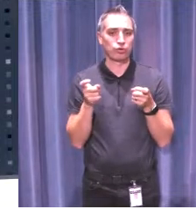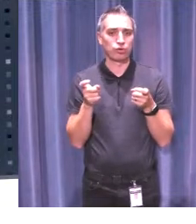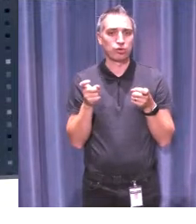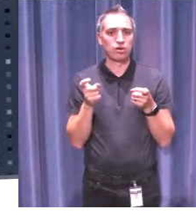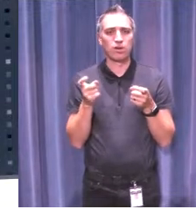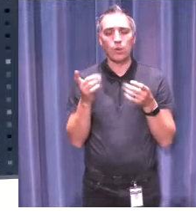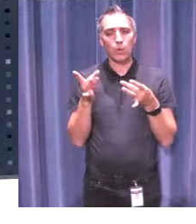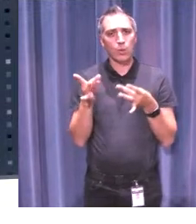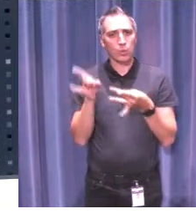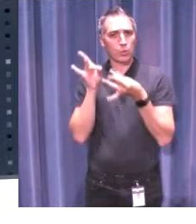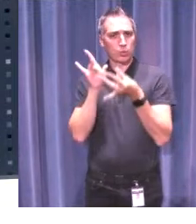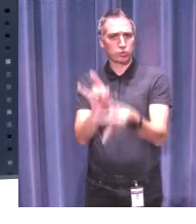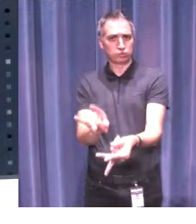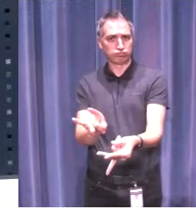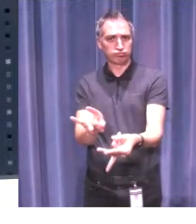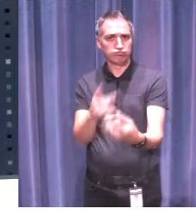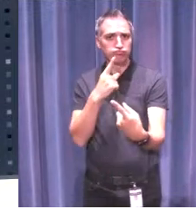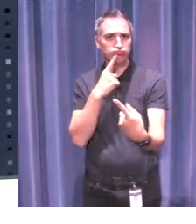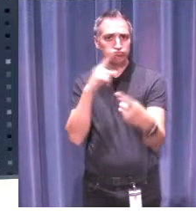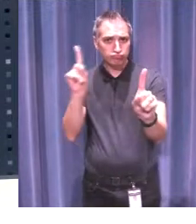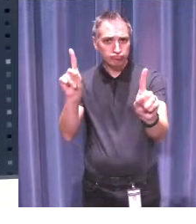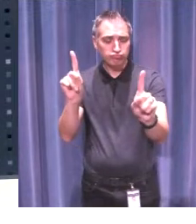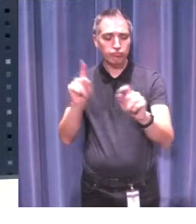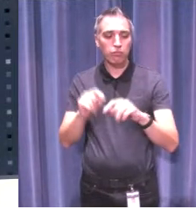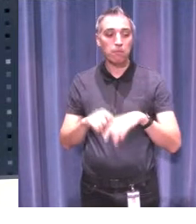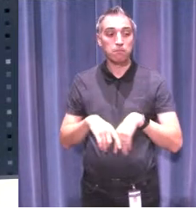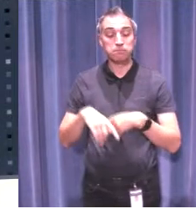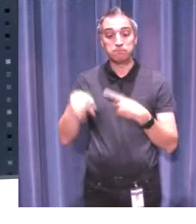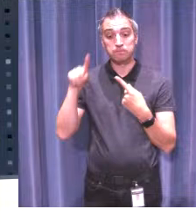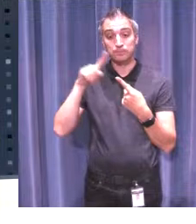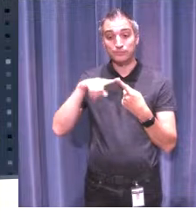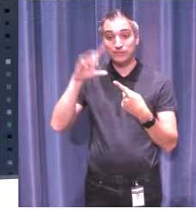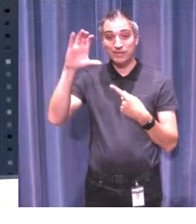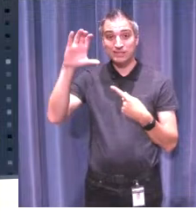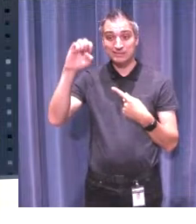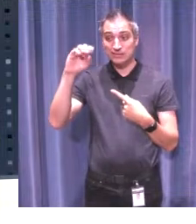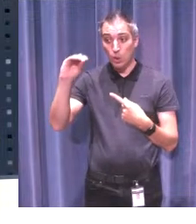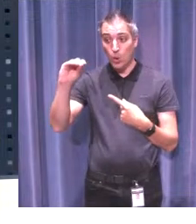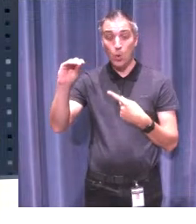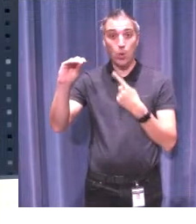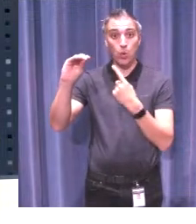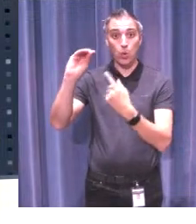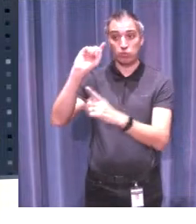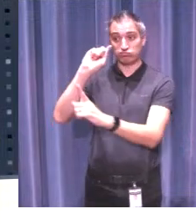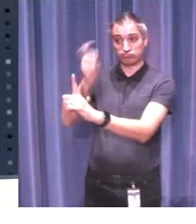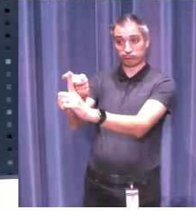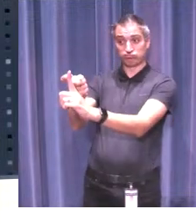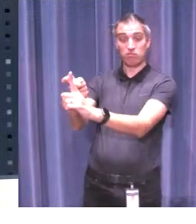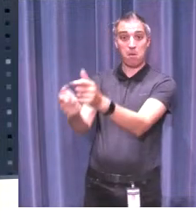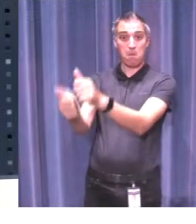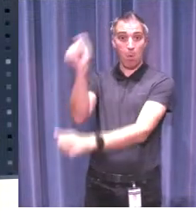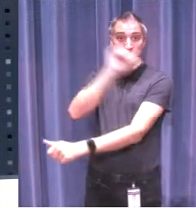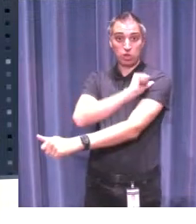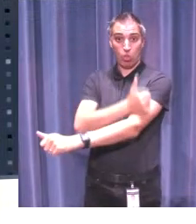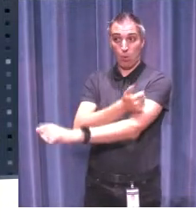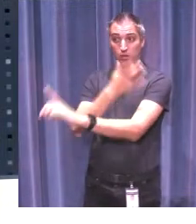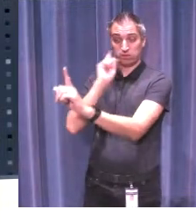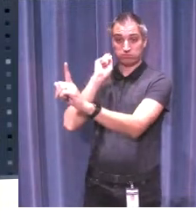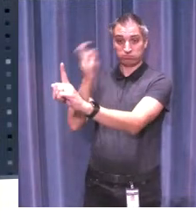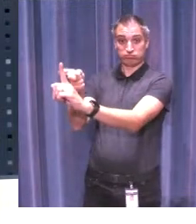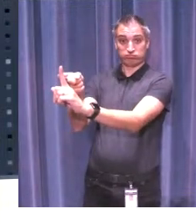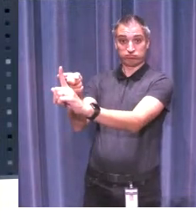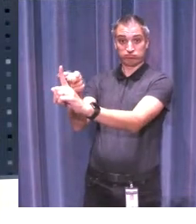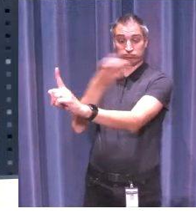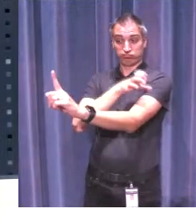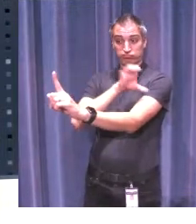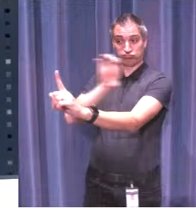seamless, whether that is CEO designated with the majority of authority, or there's some sort